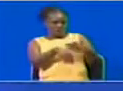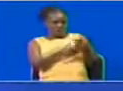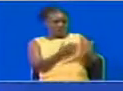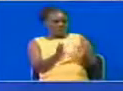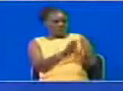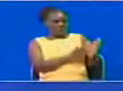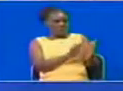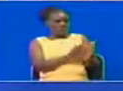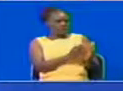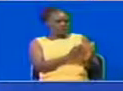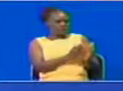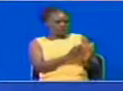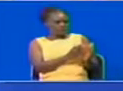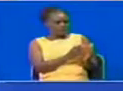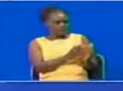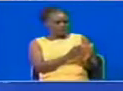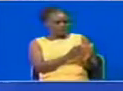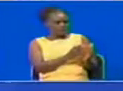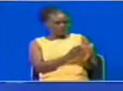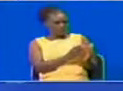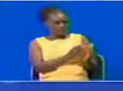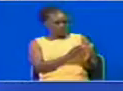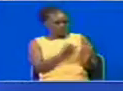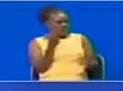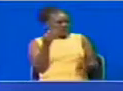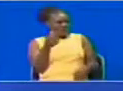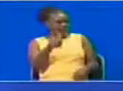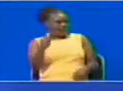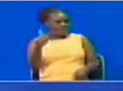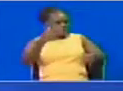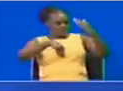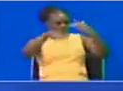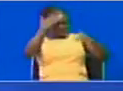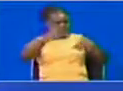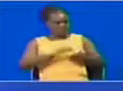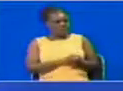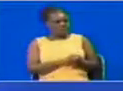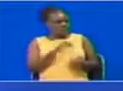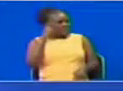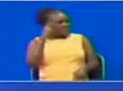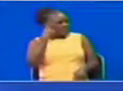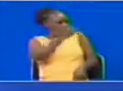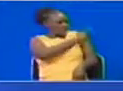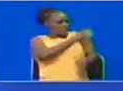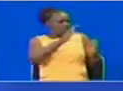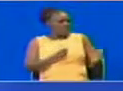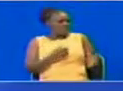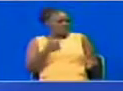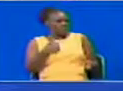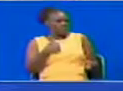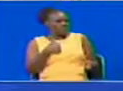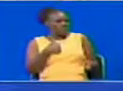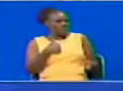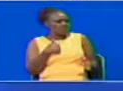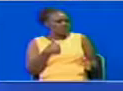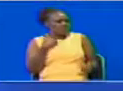has been happening. This is terrifying. In other professions, I mean, this is tragic. Mm-hmm. Think about a doctor saying, oh, I was really